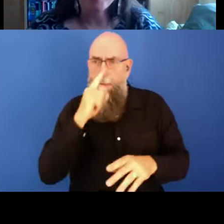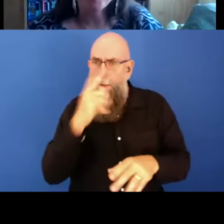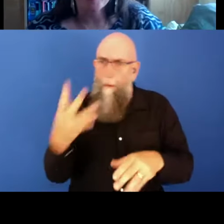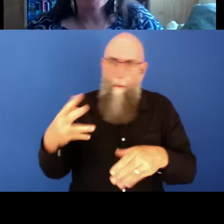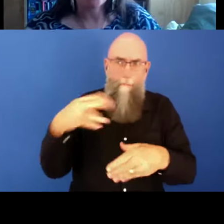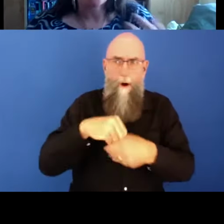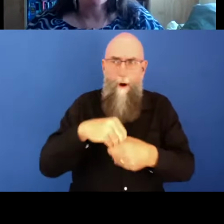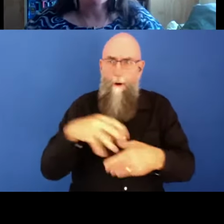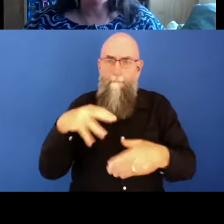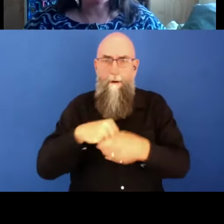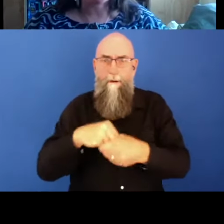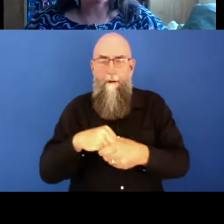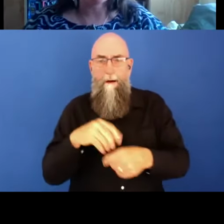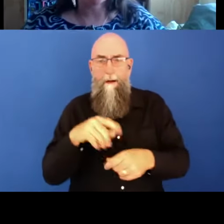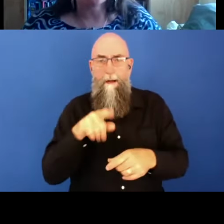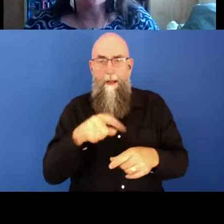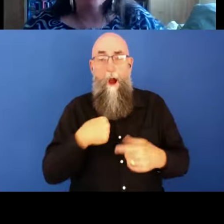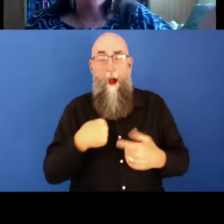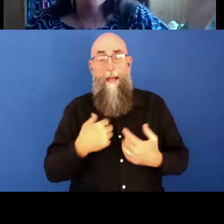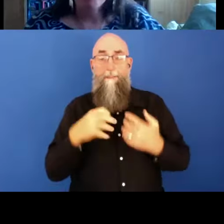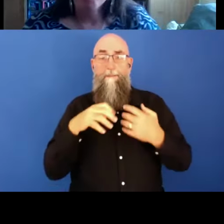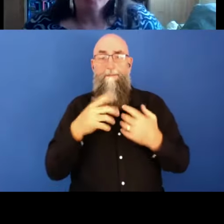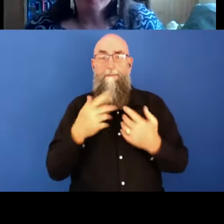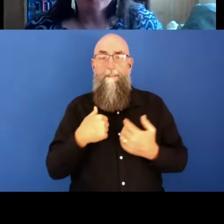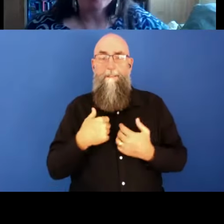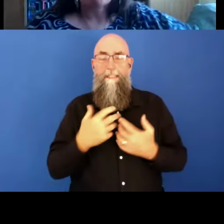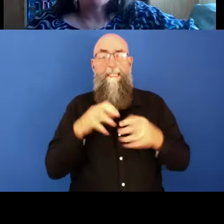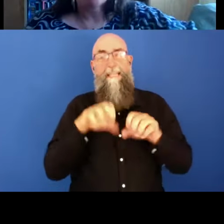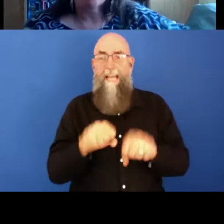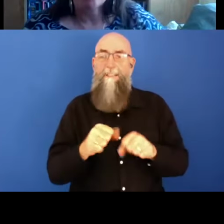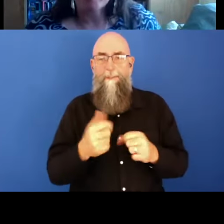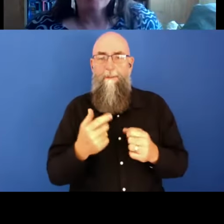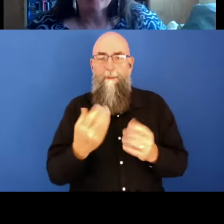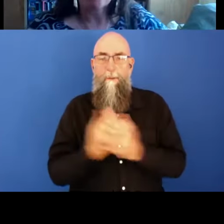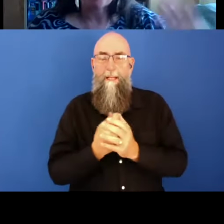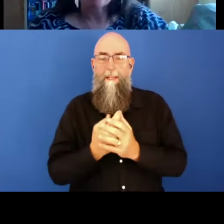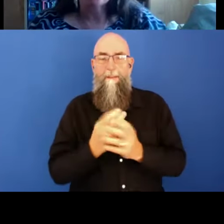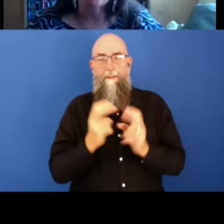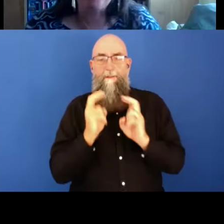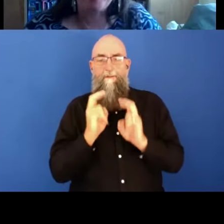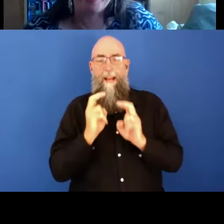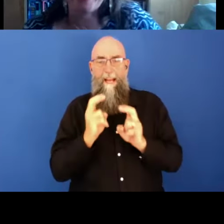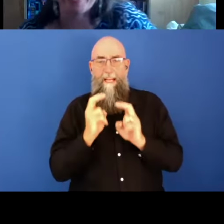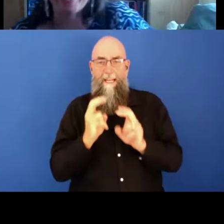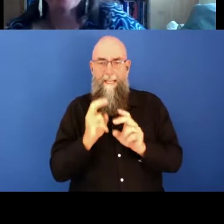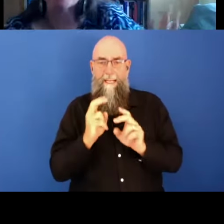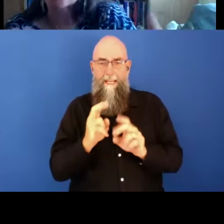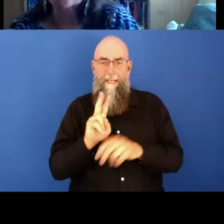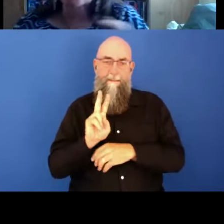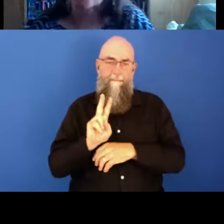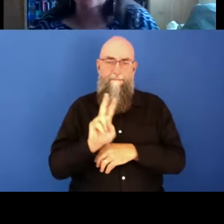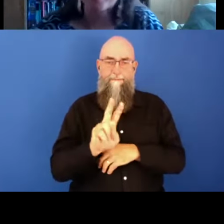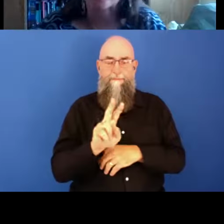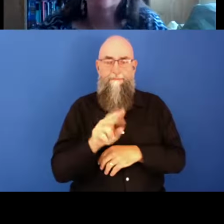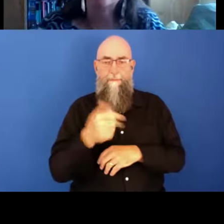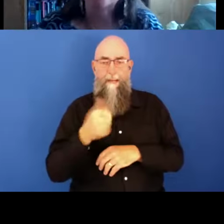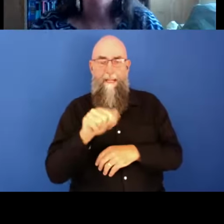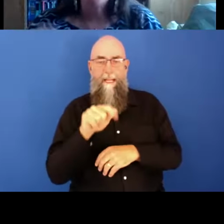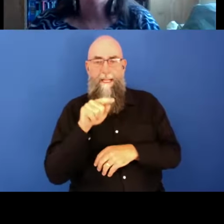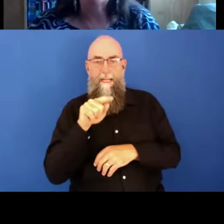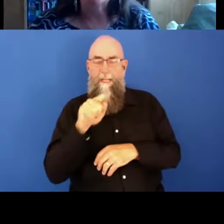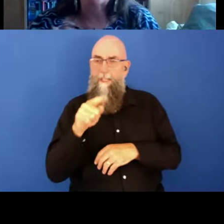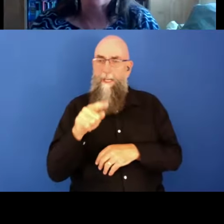catching the train to chris with christie to work and got completely rejected while she went after after a teenager to talk to about what they wanted